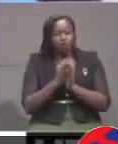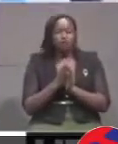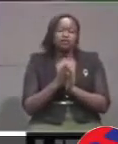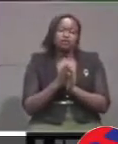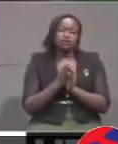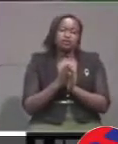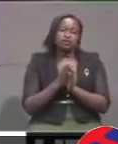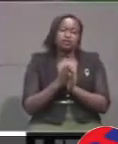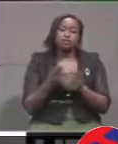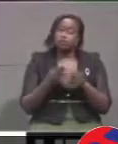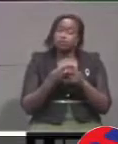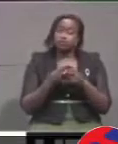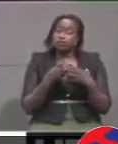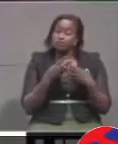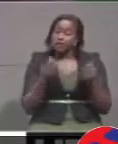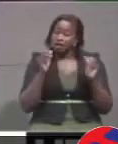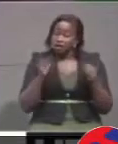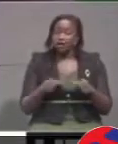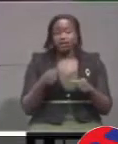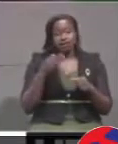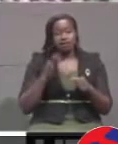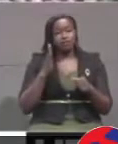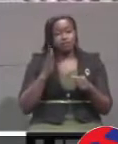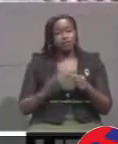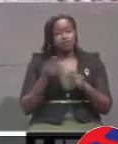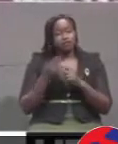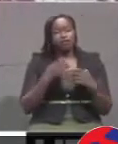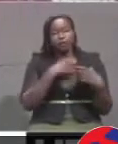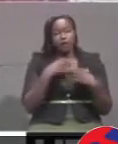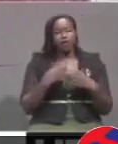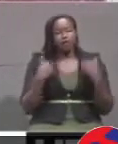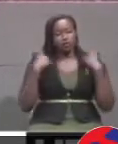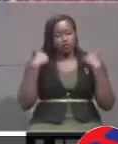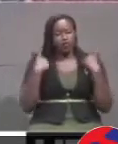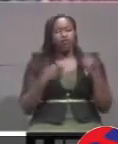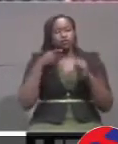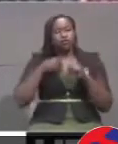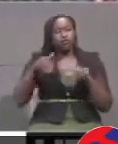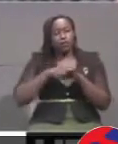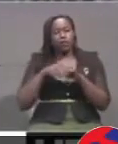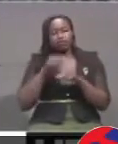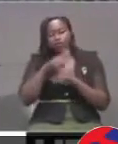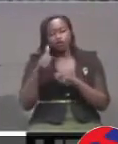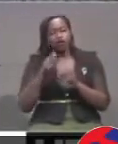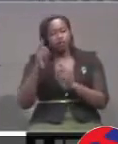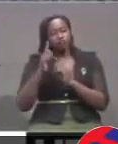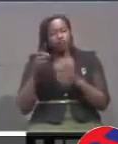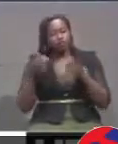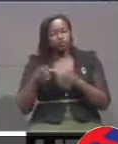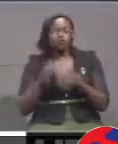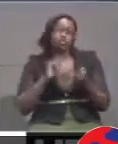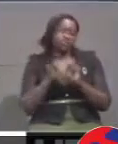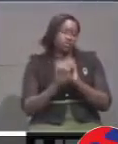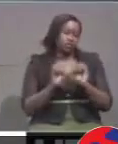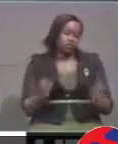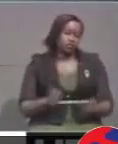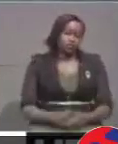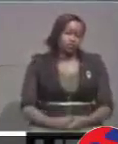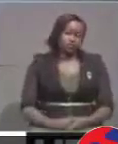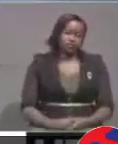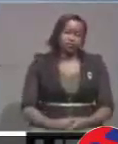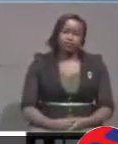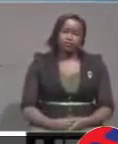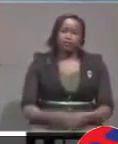baba mubende ne mubende nachwe yes bali mubende the court martial was in public never baba salira to be in prison for the rest of their lives. But what I'm saying is